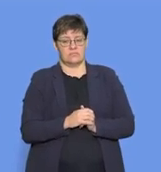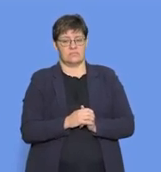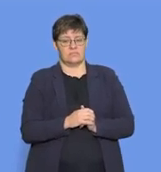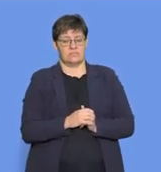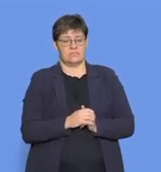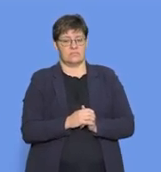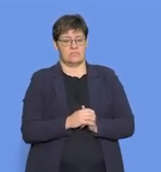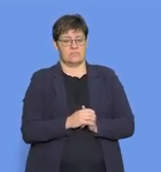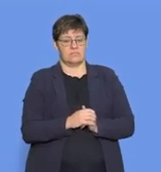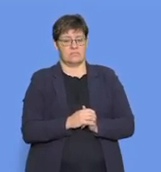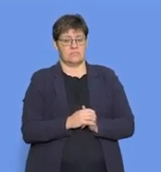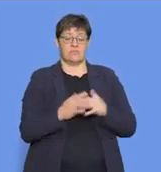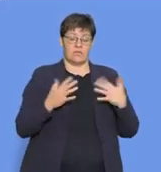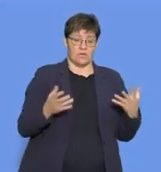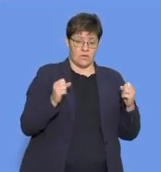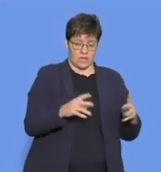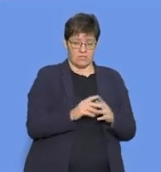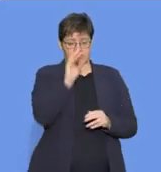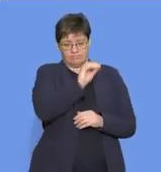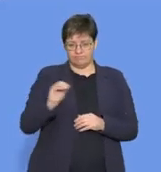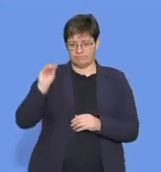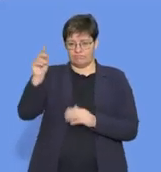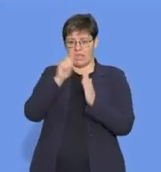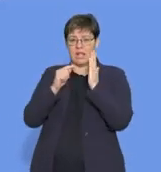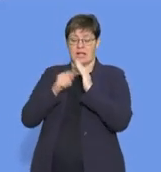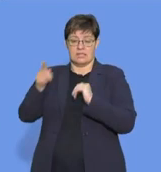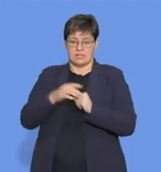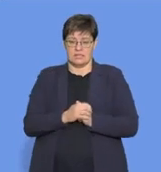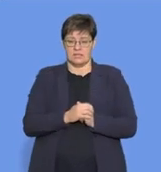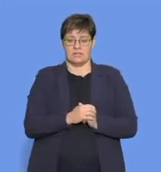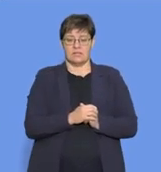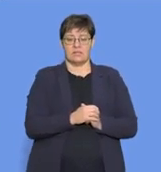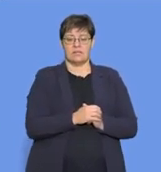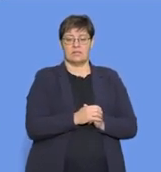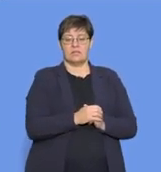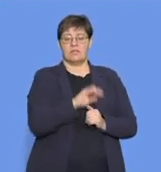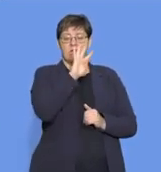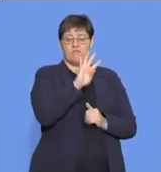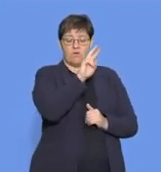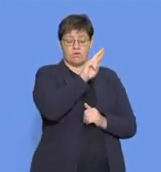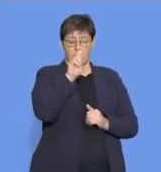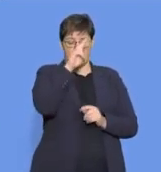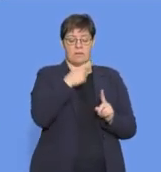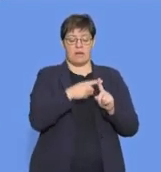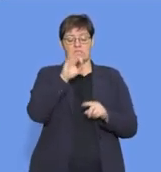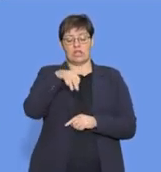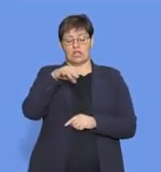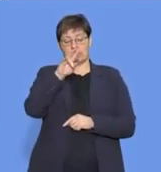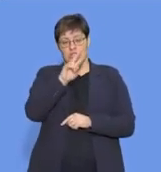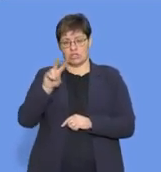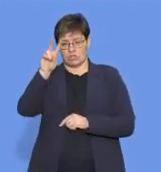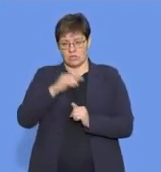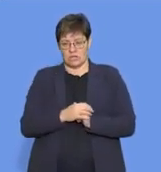70 degrees. Okay, let's punch this into the calculator. So it's 4 squared